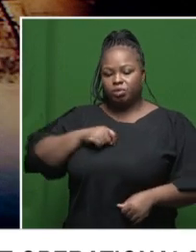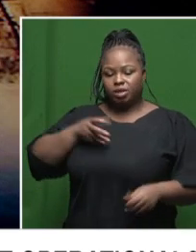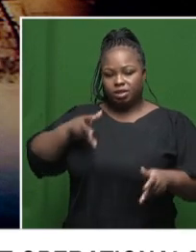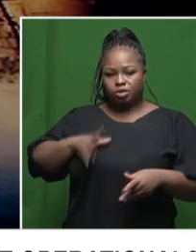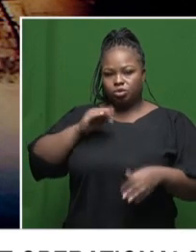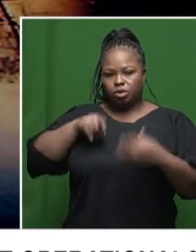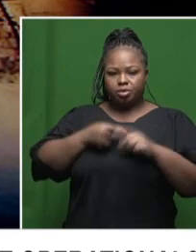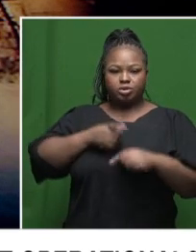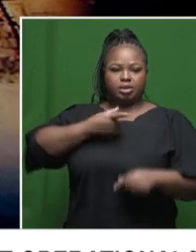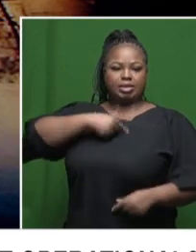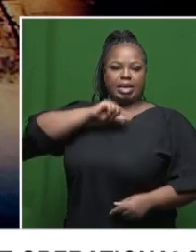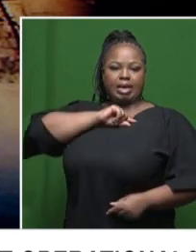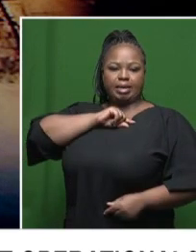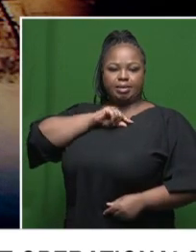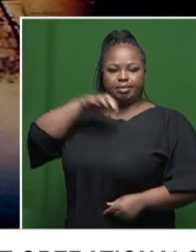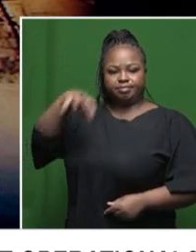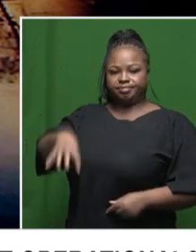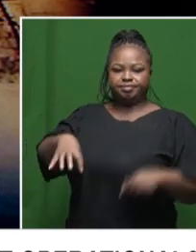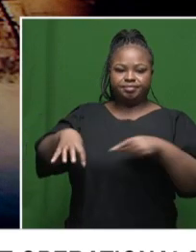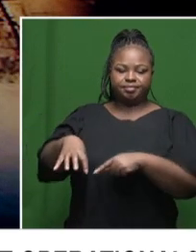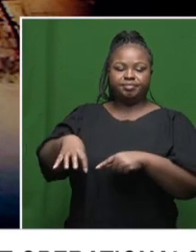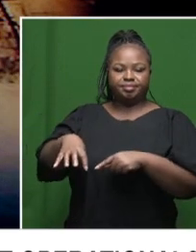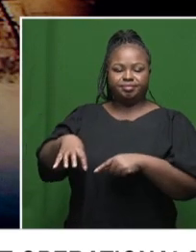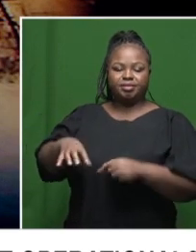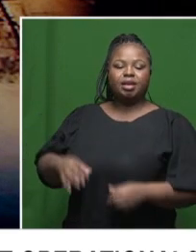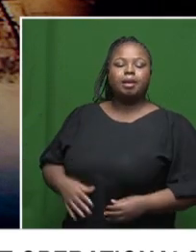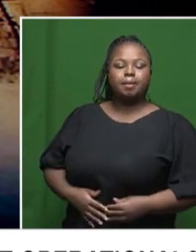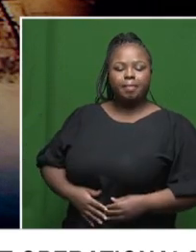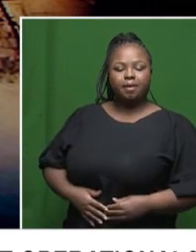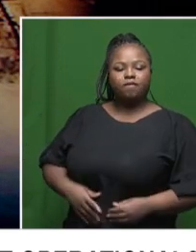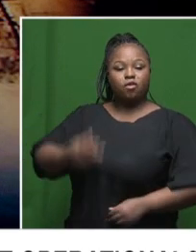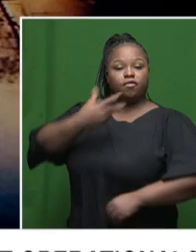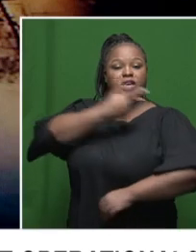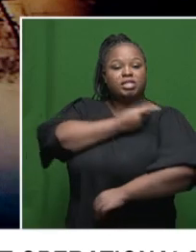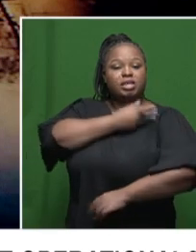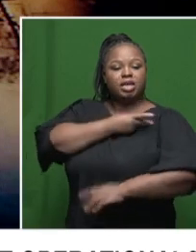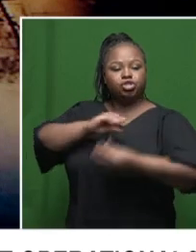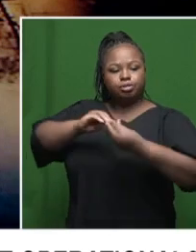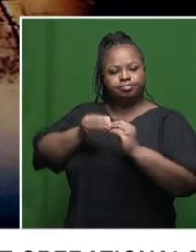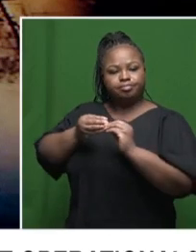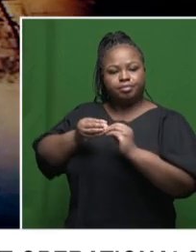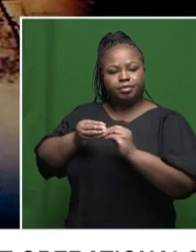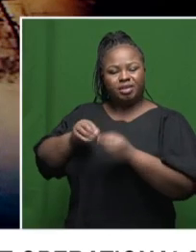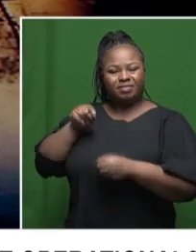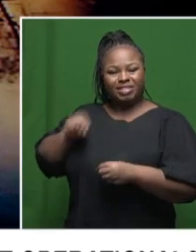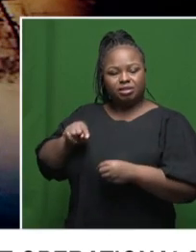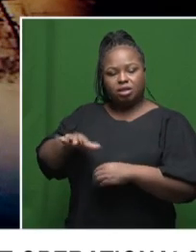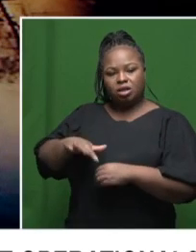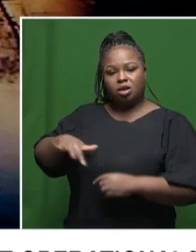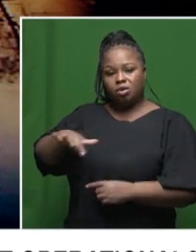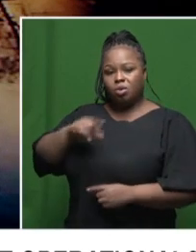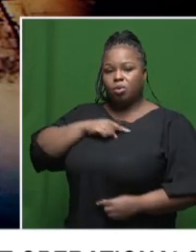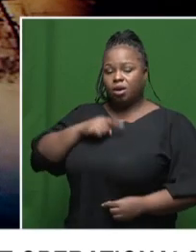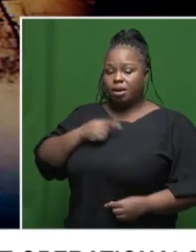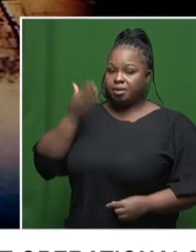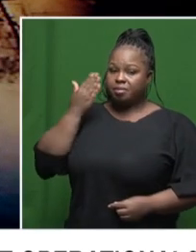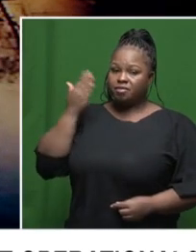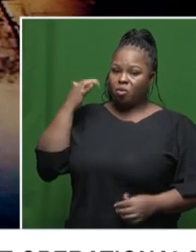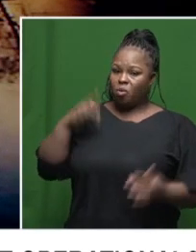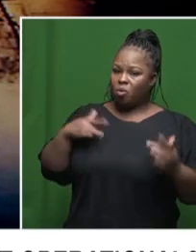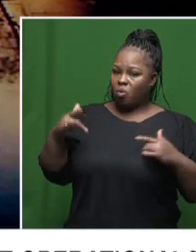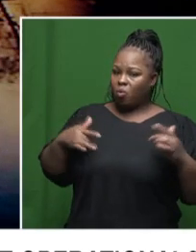this Gqeberha vaccination plant. Now, this is a big worry because as we have spoken, and the backdrop of this is that we